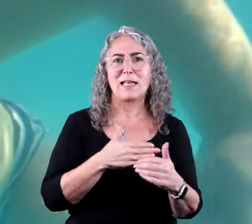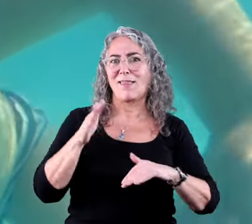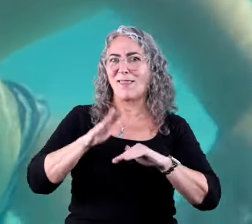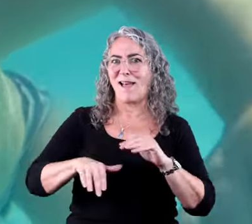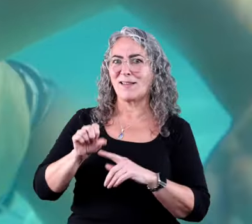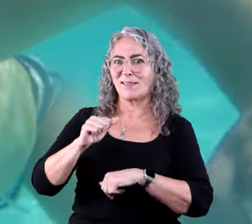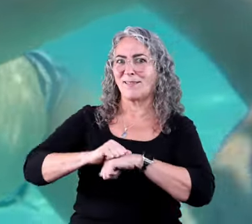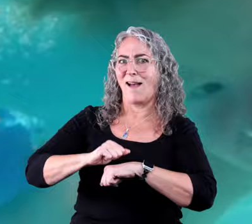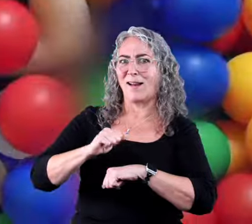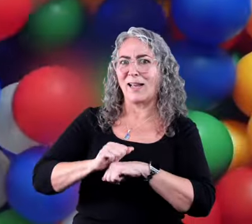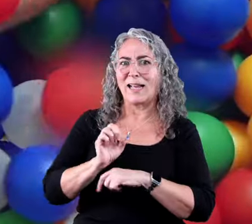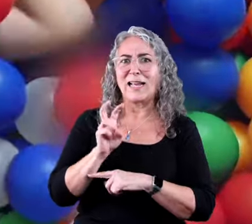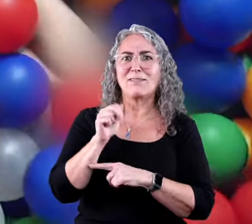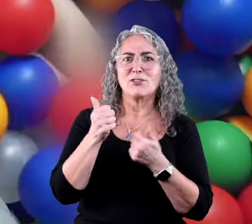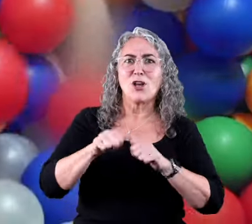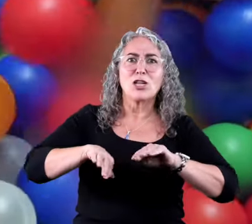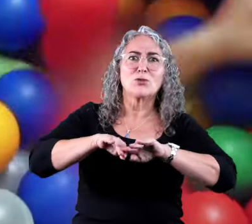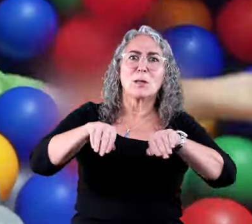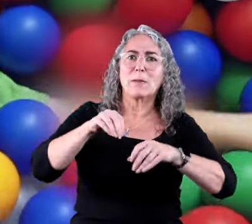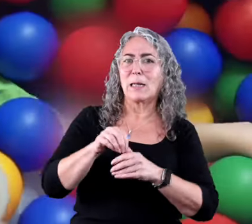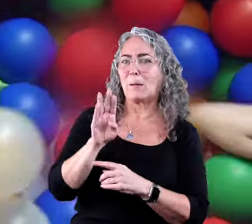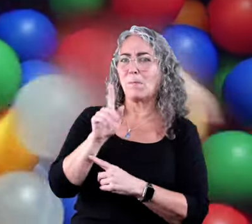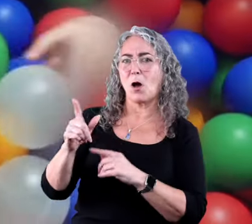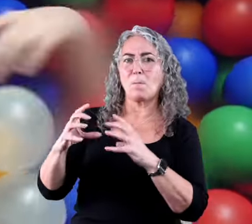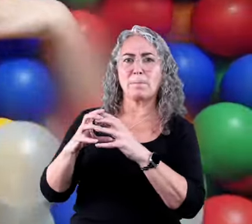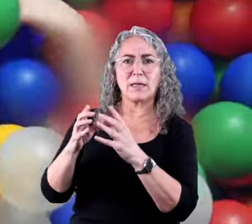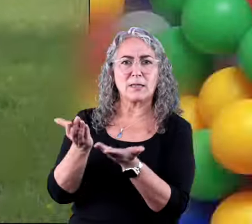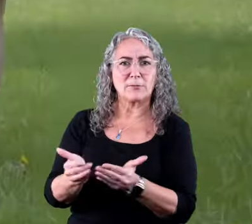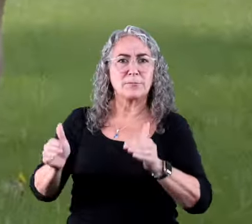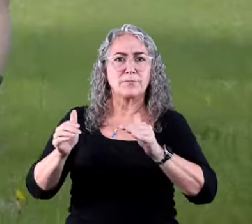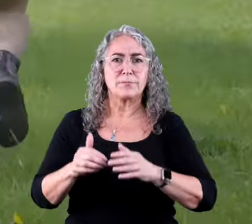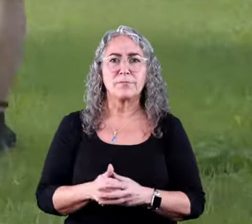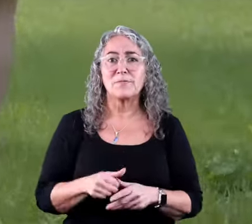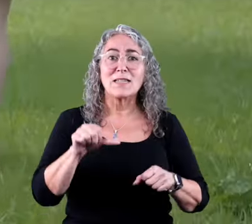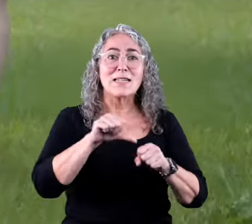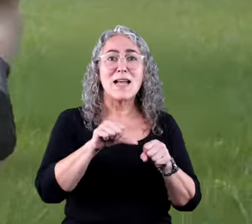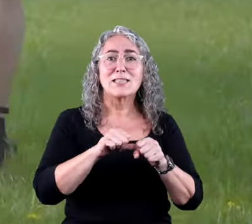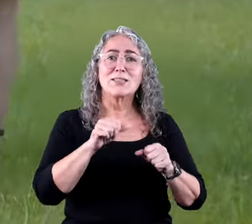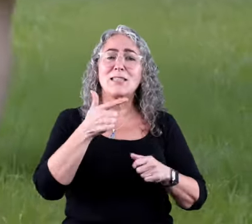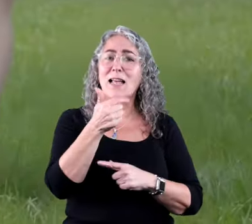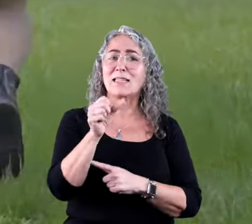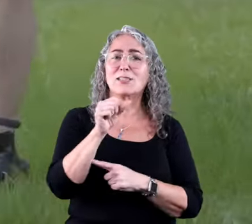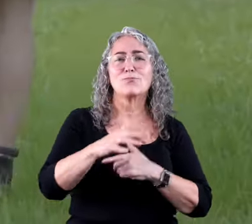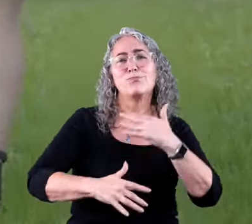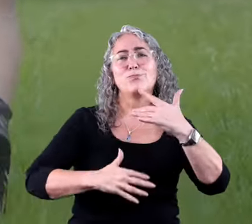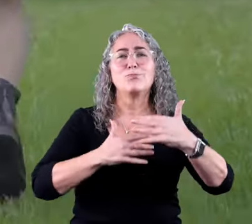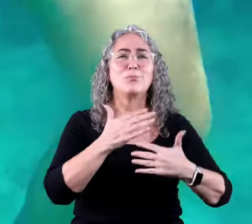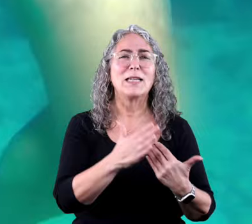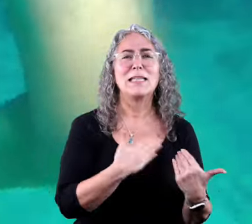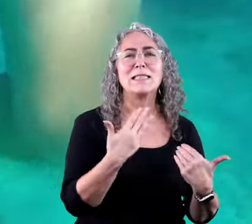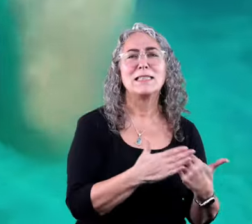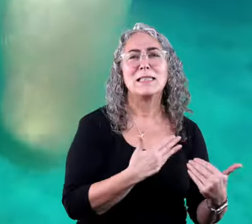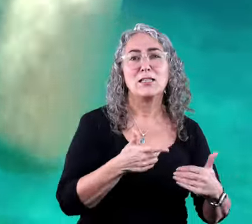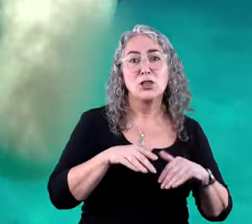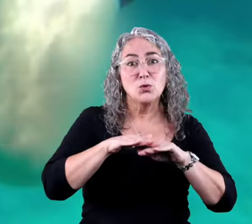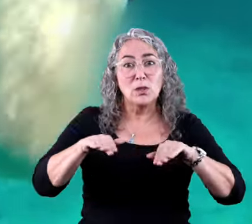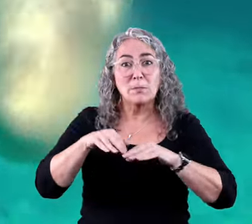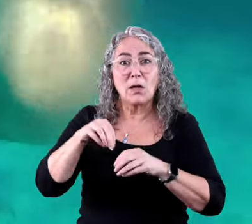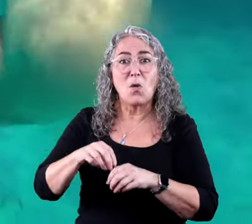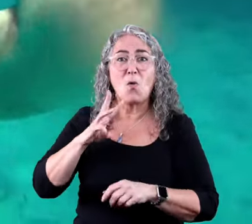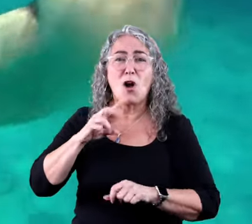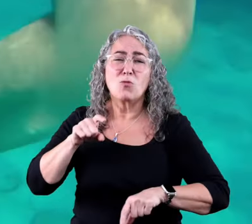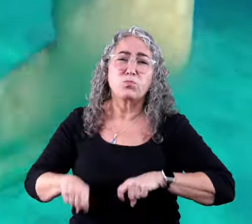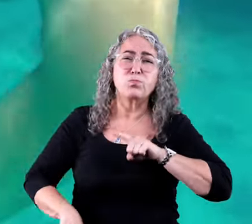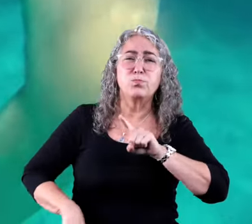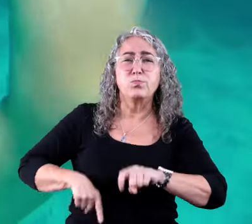in a solid. Ever tried swimming in a ball pit? And you can run through a gas like air much more easily